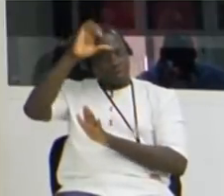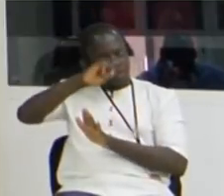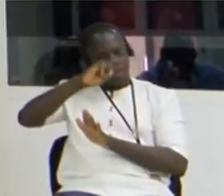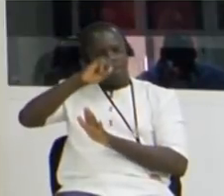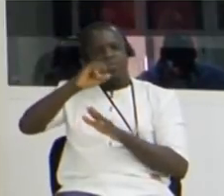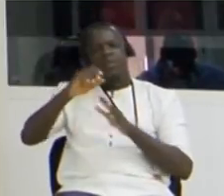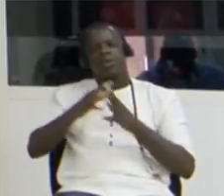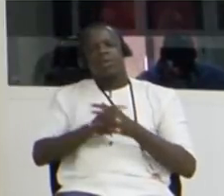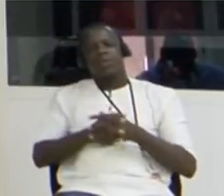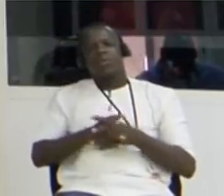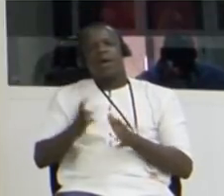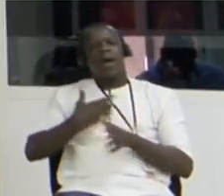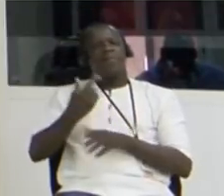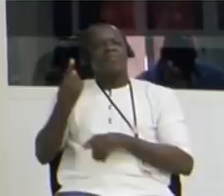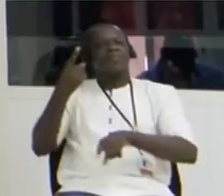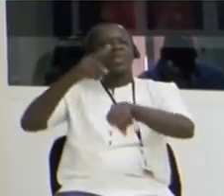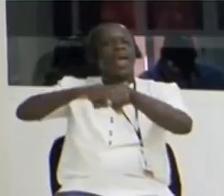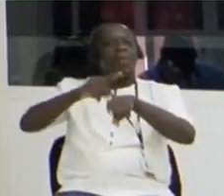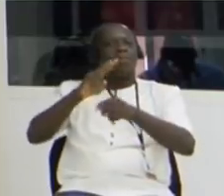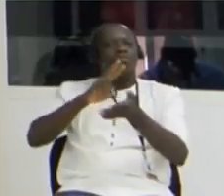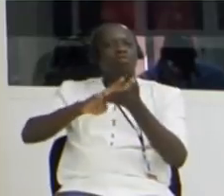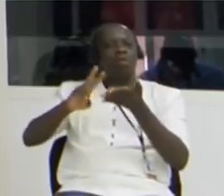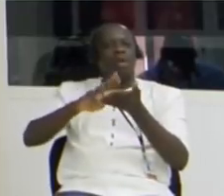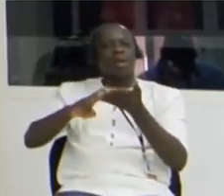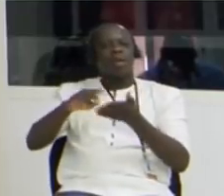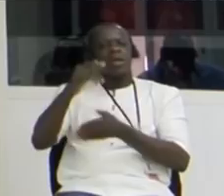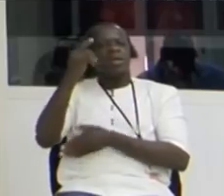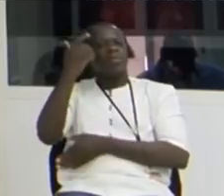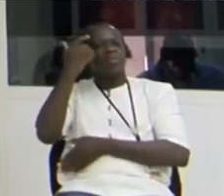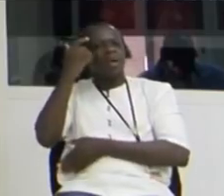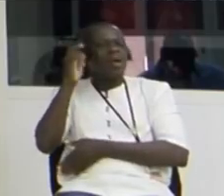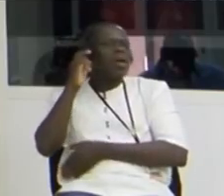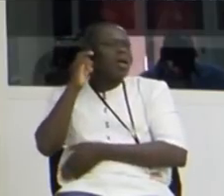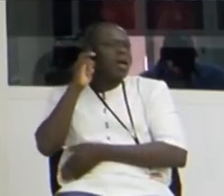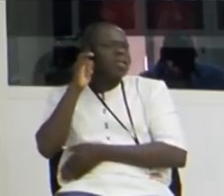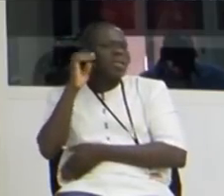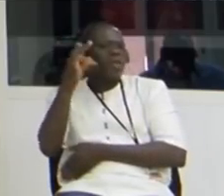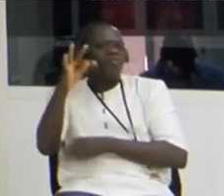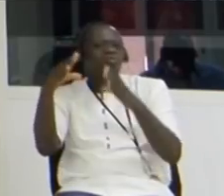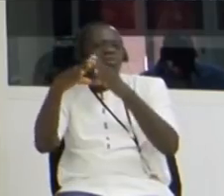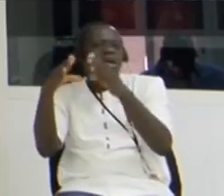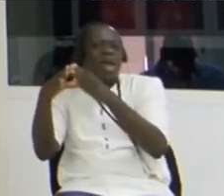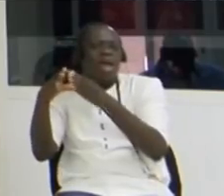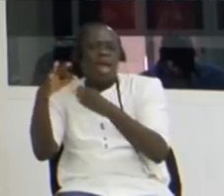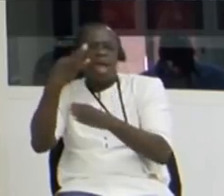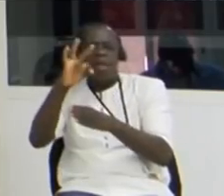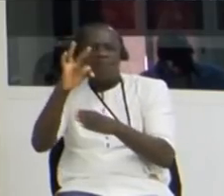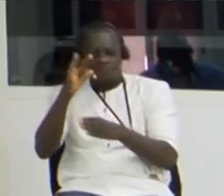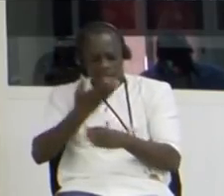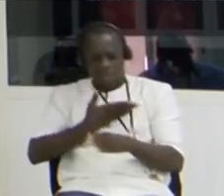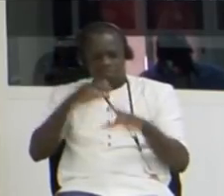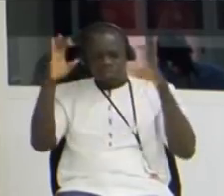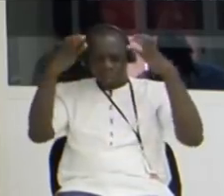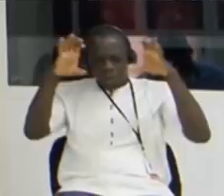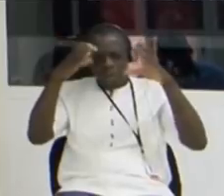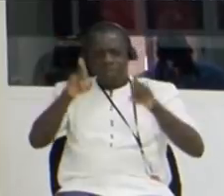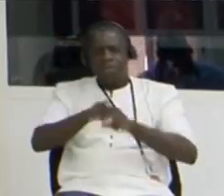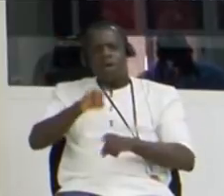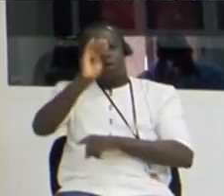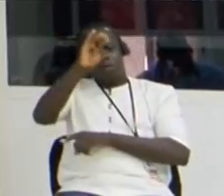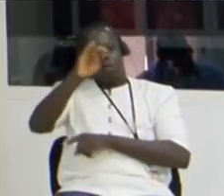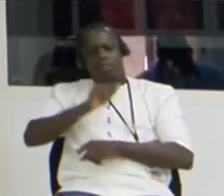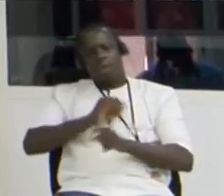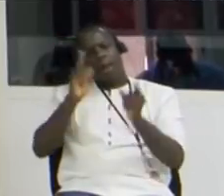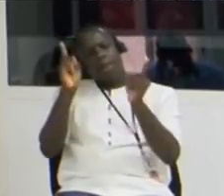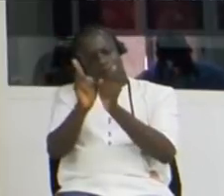when they have, girls, when they are together, we have our issues. When they have issues, I will call them and I will meet them and I